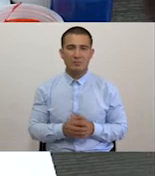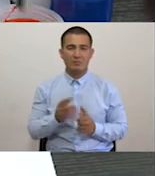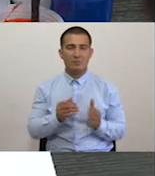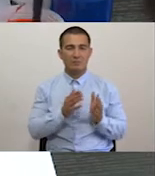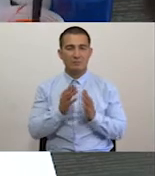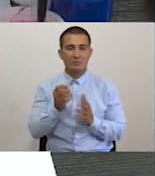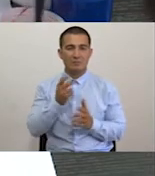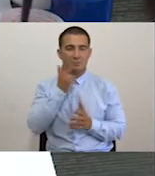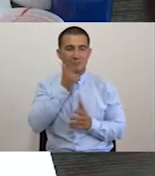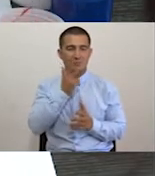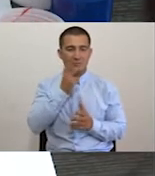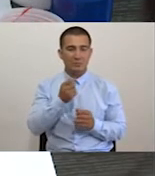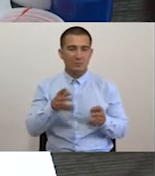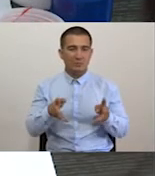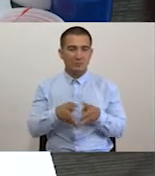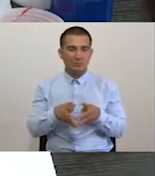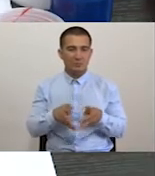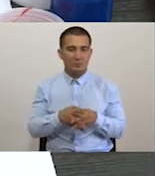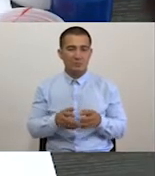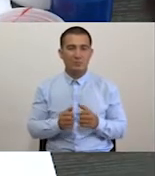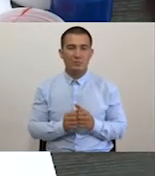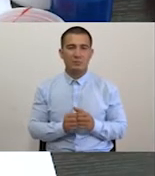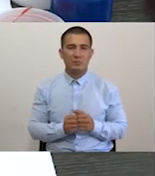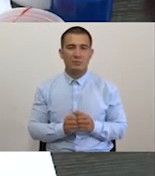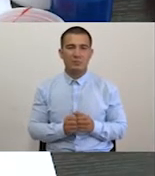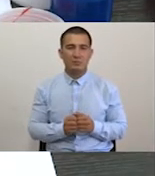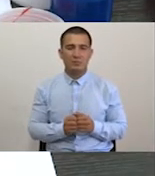va biroz olov rang qo'shib,